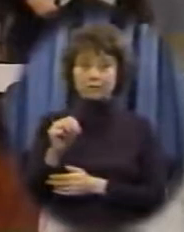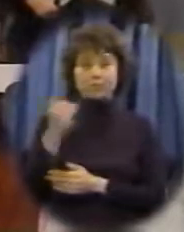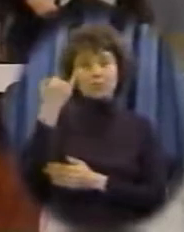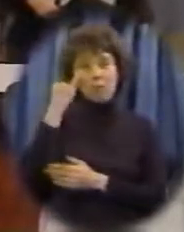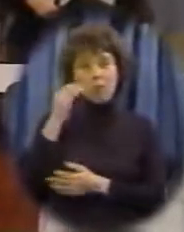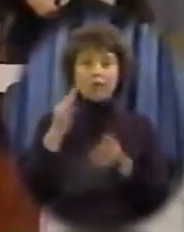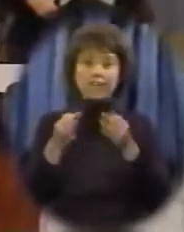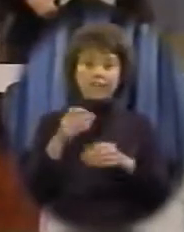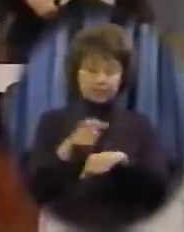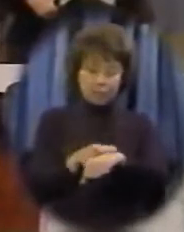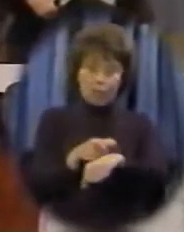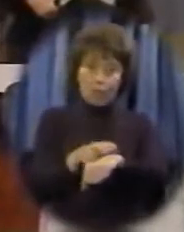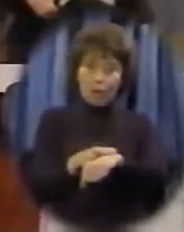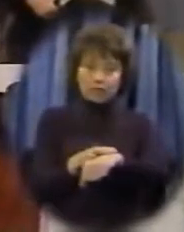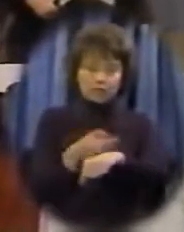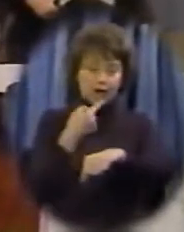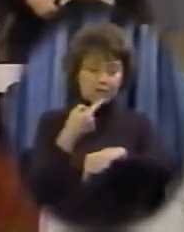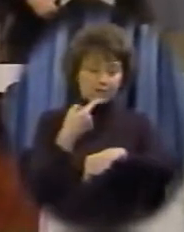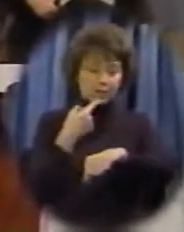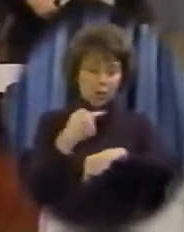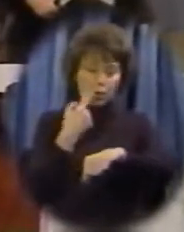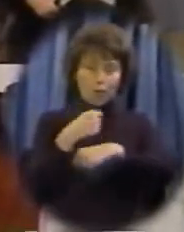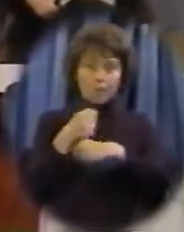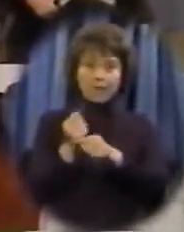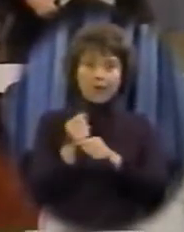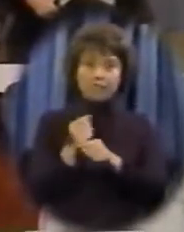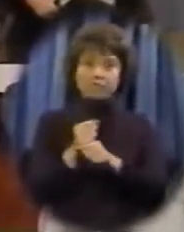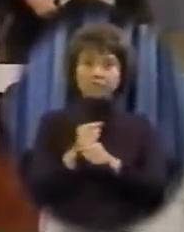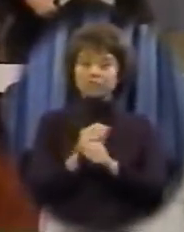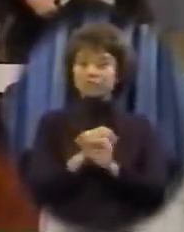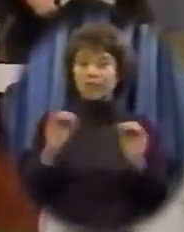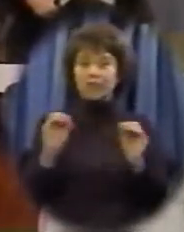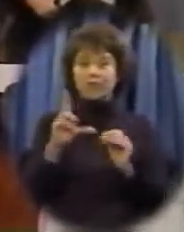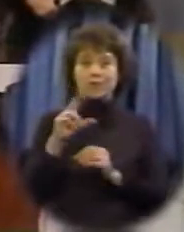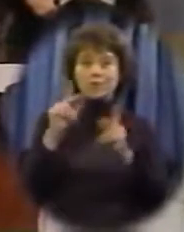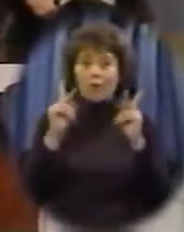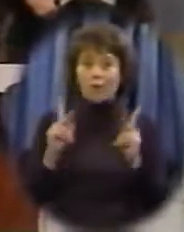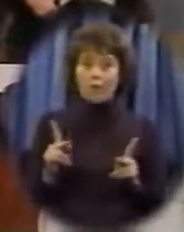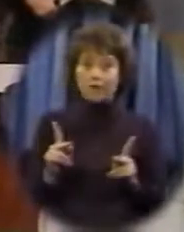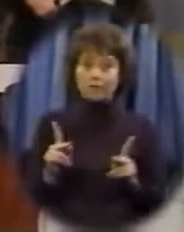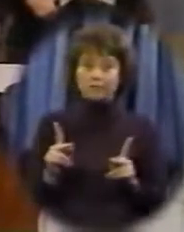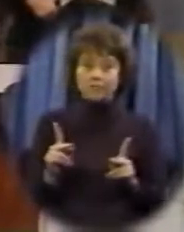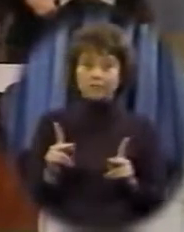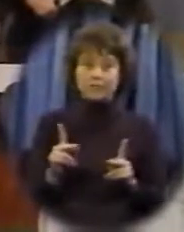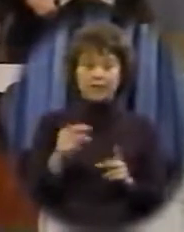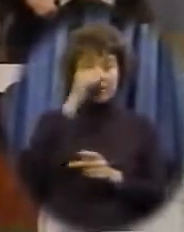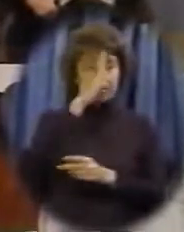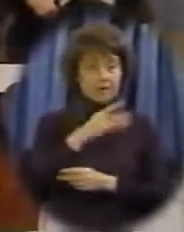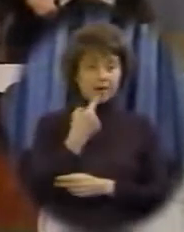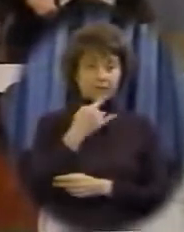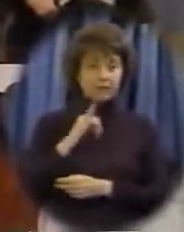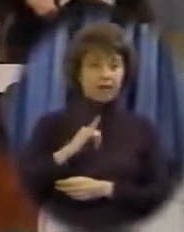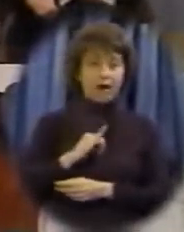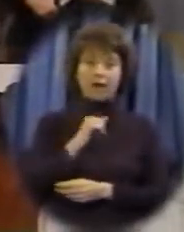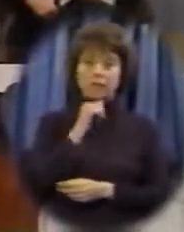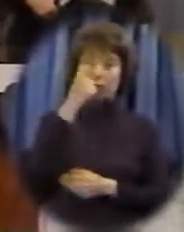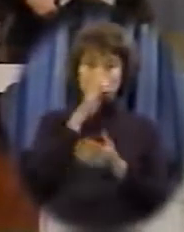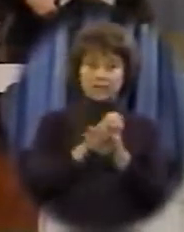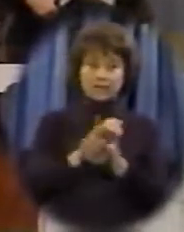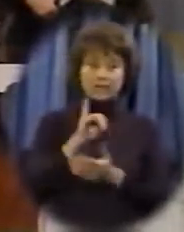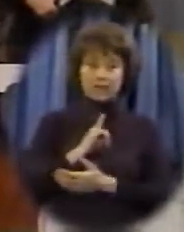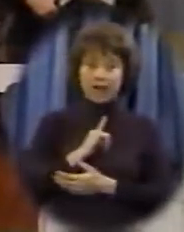this design, there was no designer. He said, the fact is, sir, I do not believe that I exist, either in mind or soul.